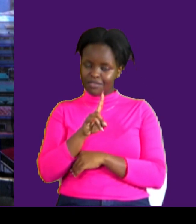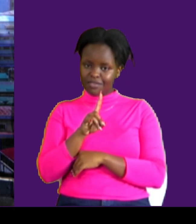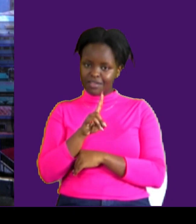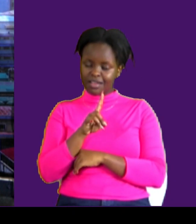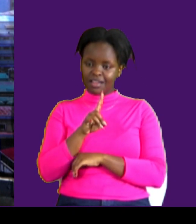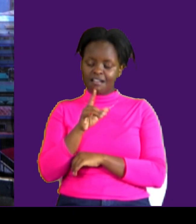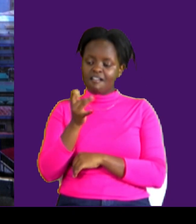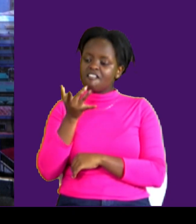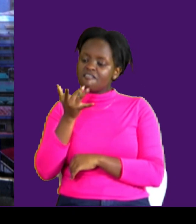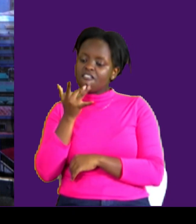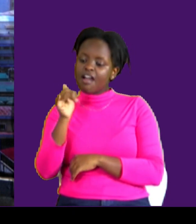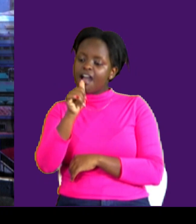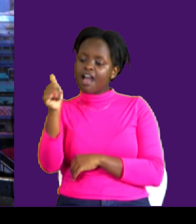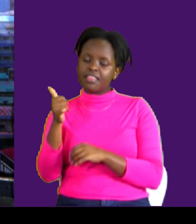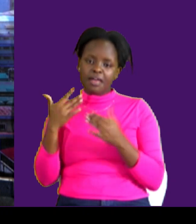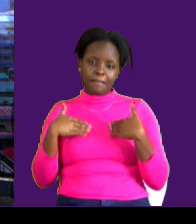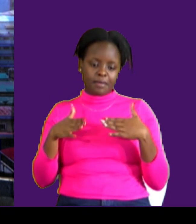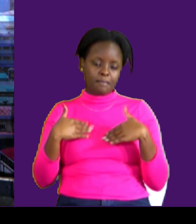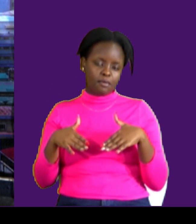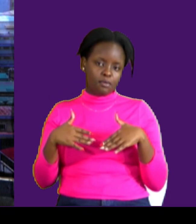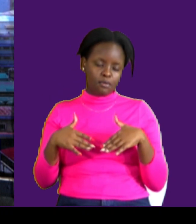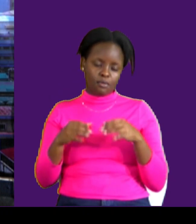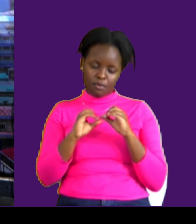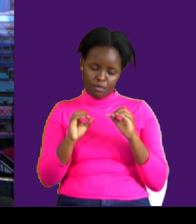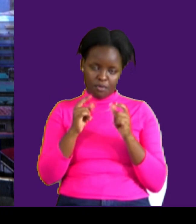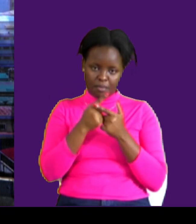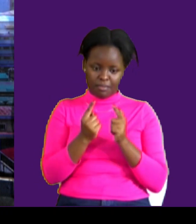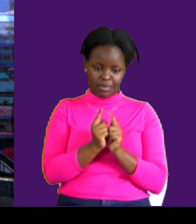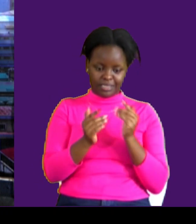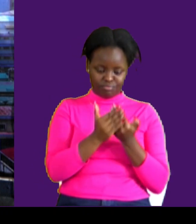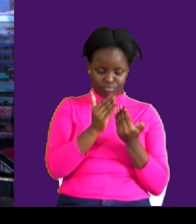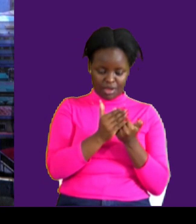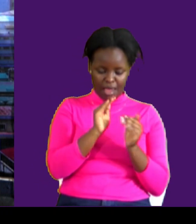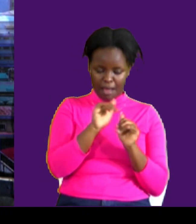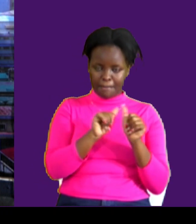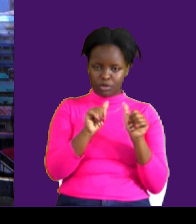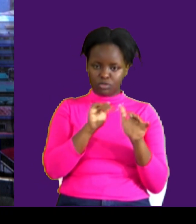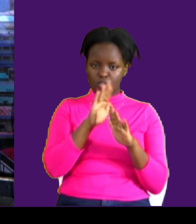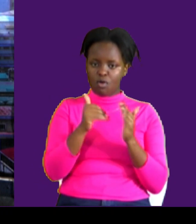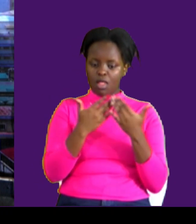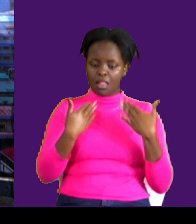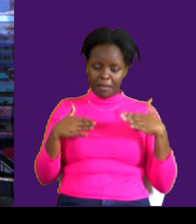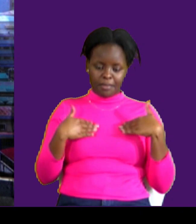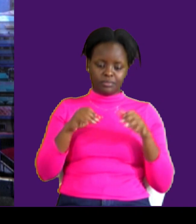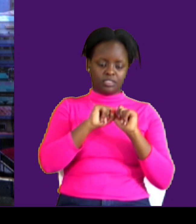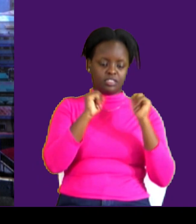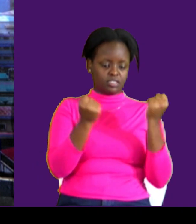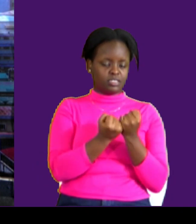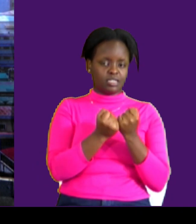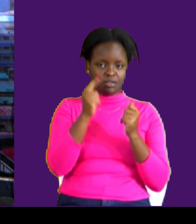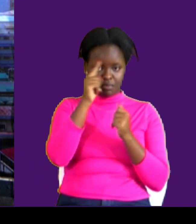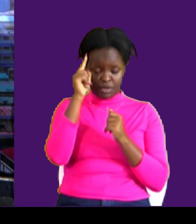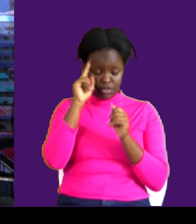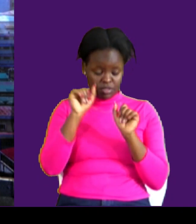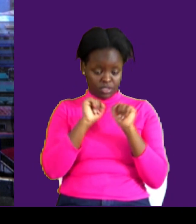biased towards the people that are normal, but you care about everyone in the society, because the society is